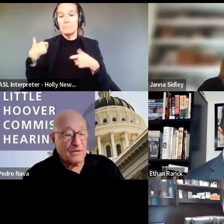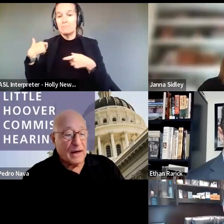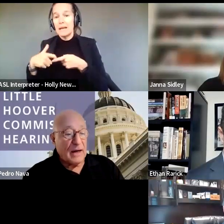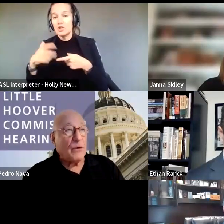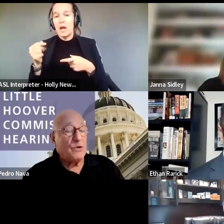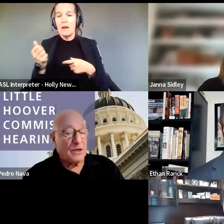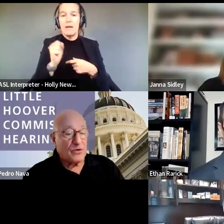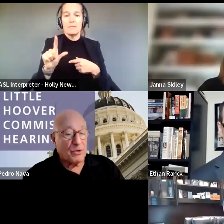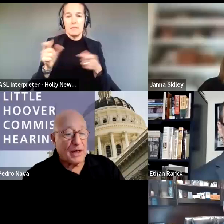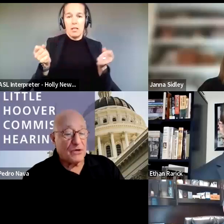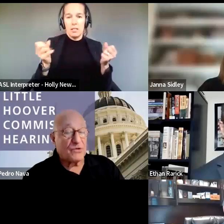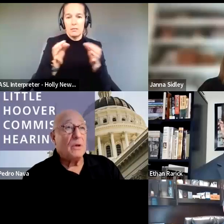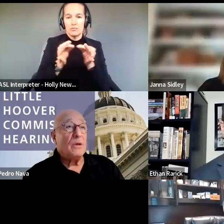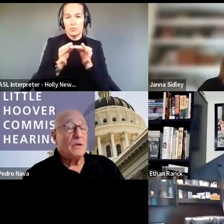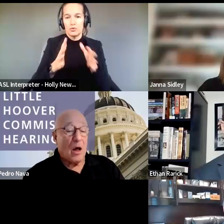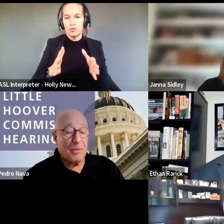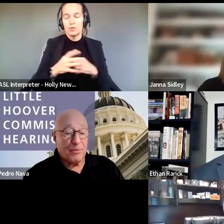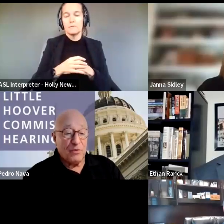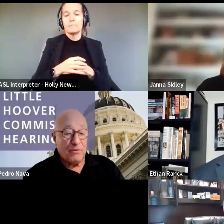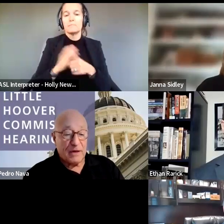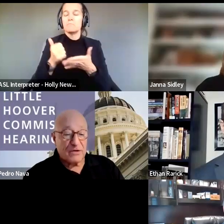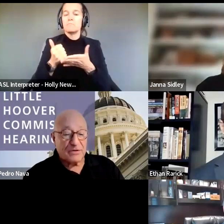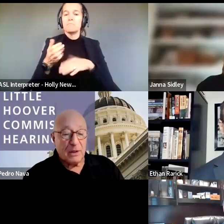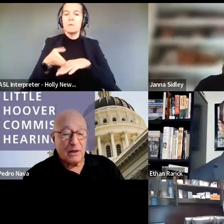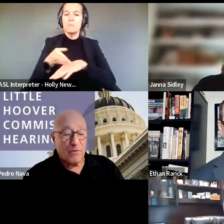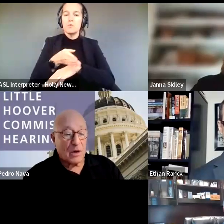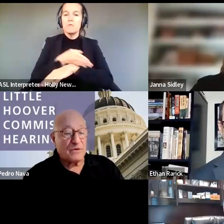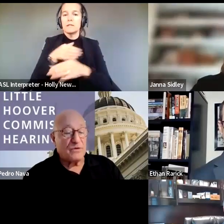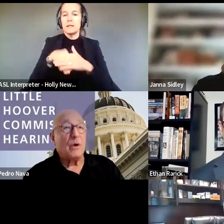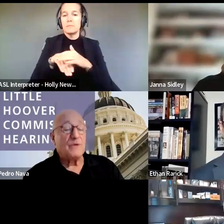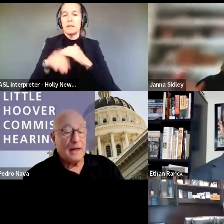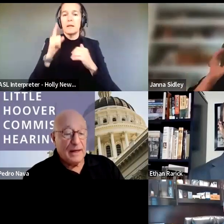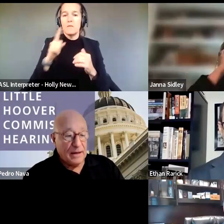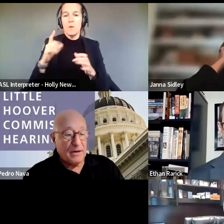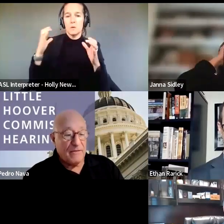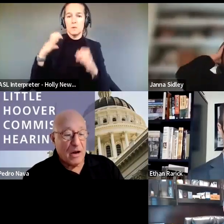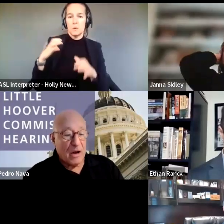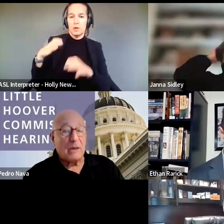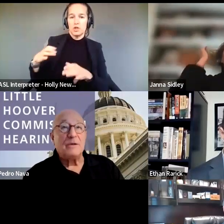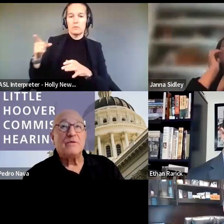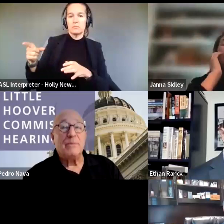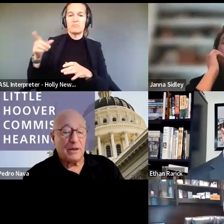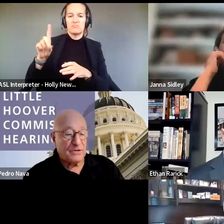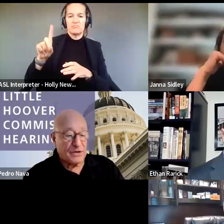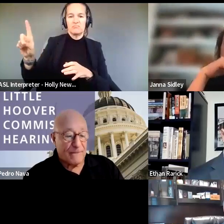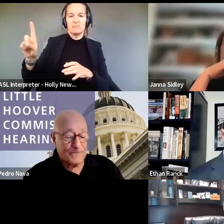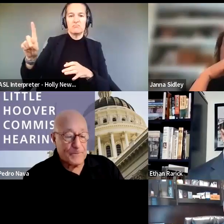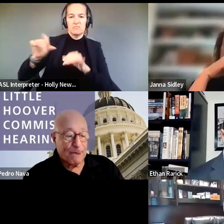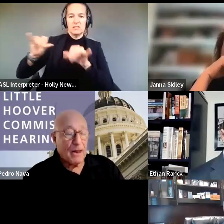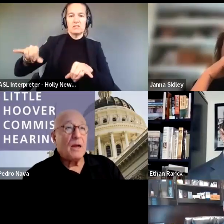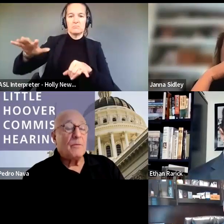American Sign Language interpretation to help improve accessibility for consumers in the developmental disability